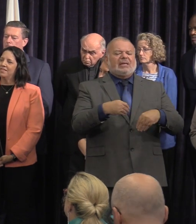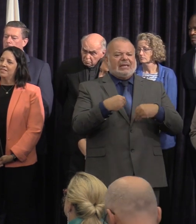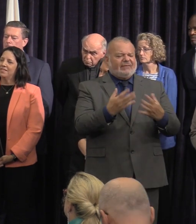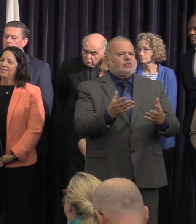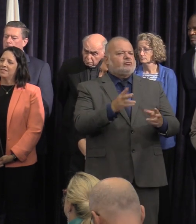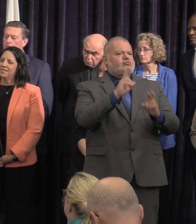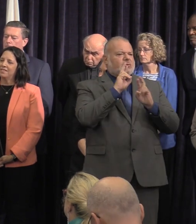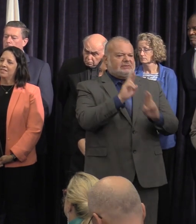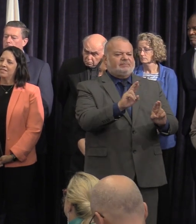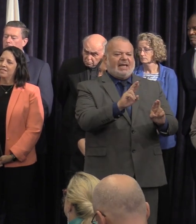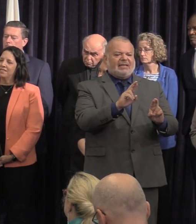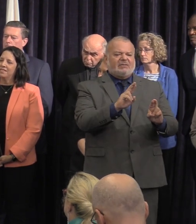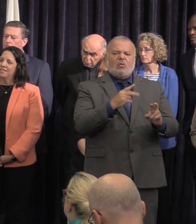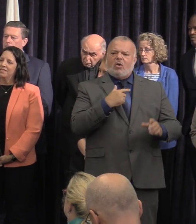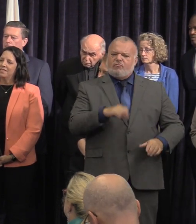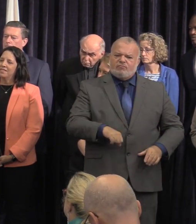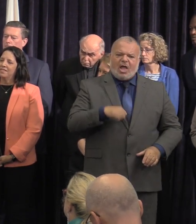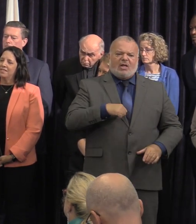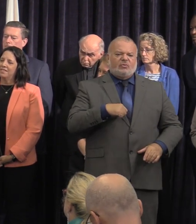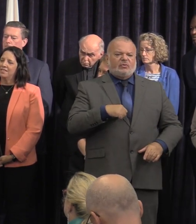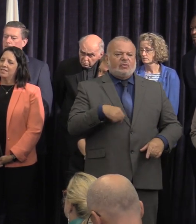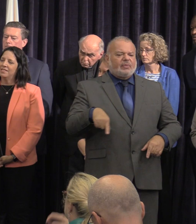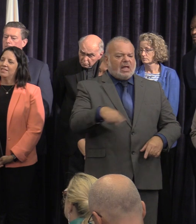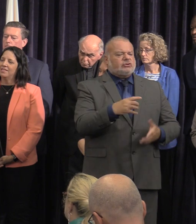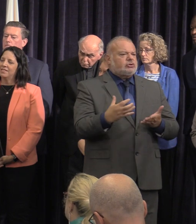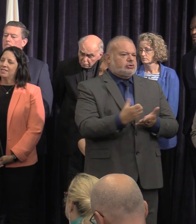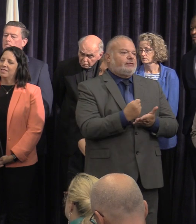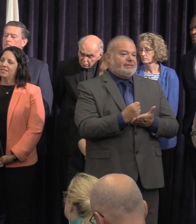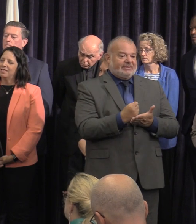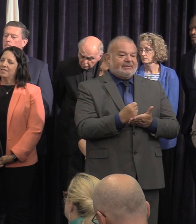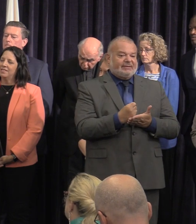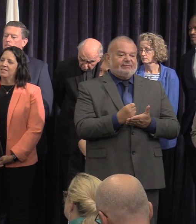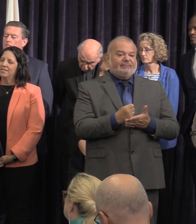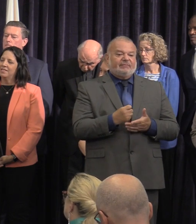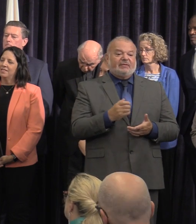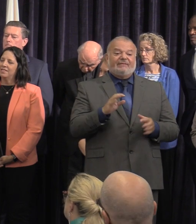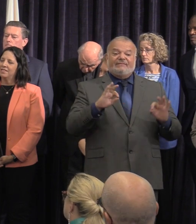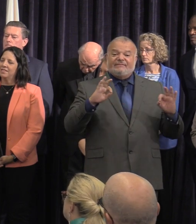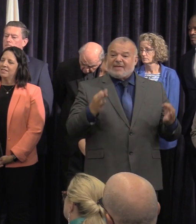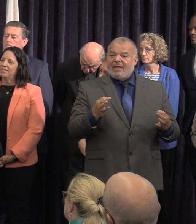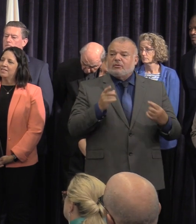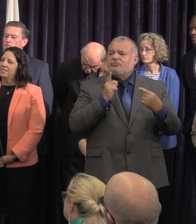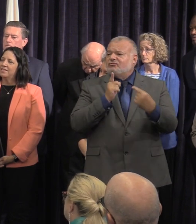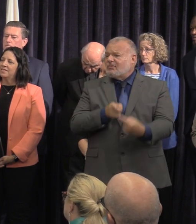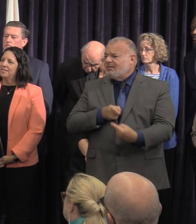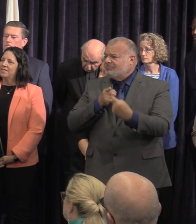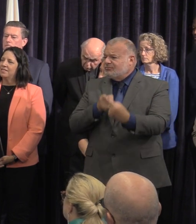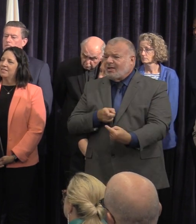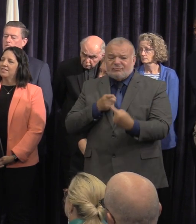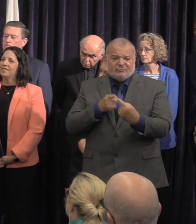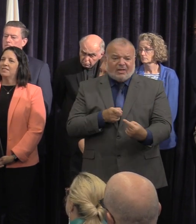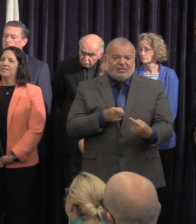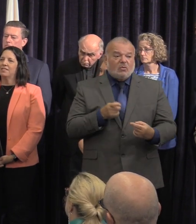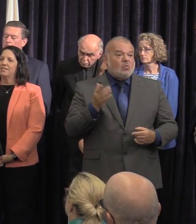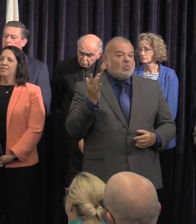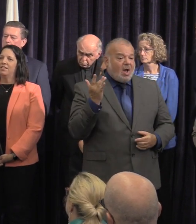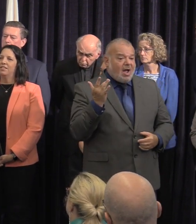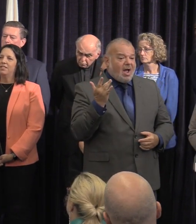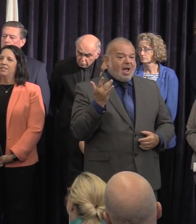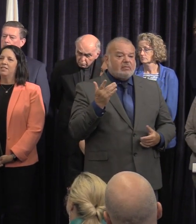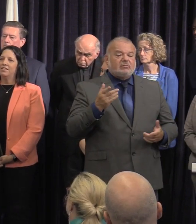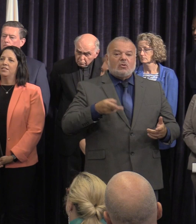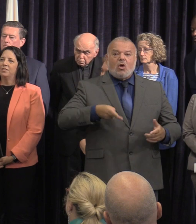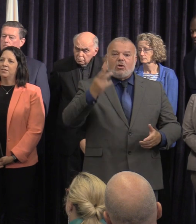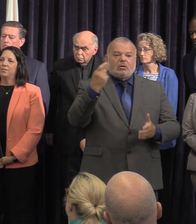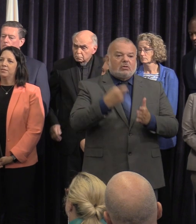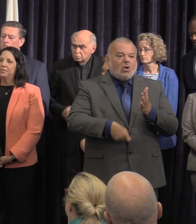that they deserve. Families have continued to struggle with high cost of housing and inflation through the